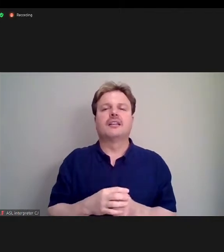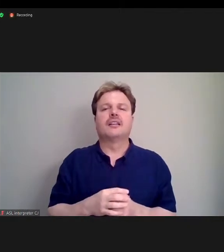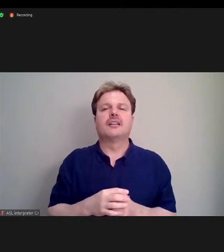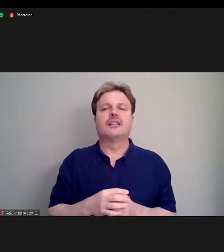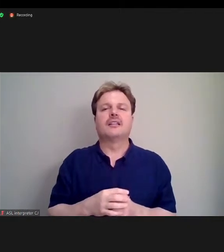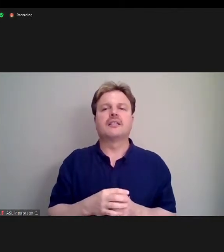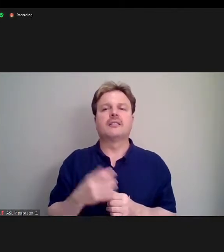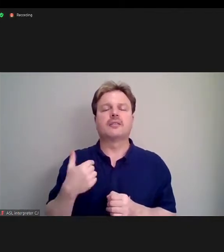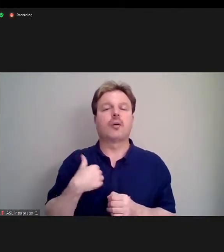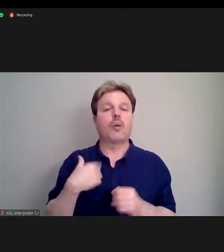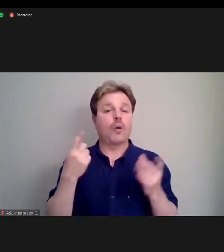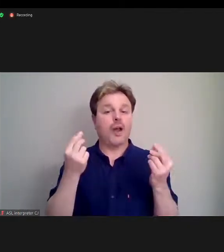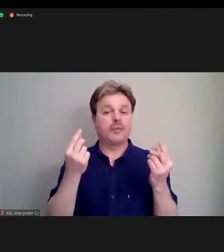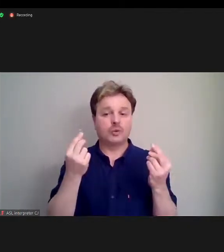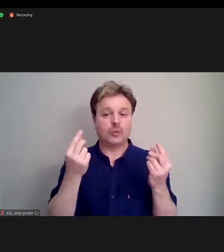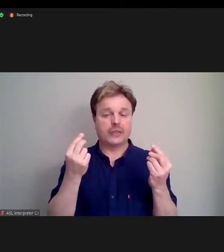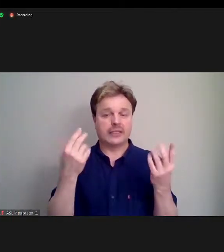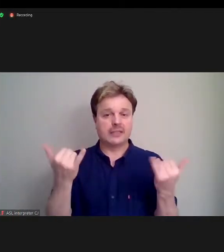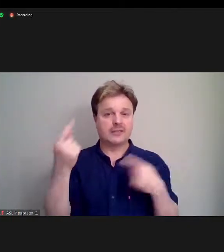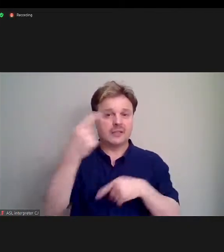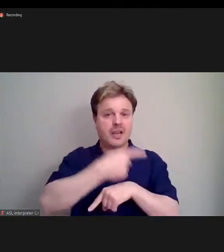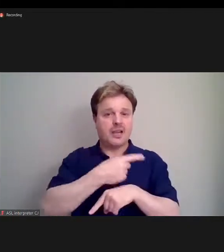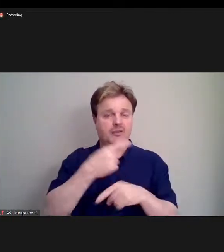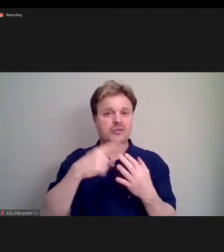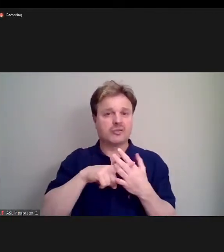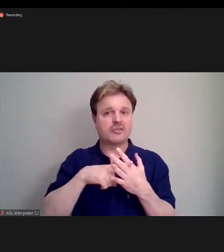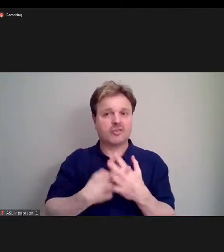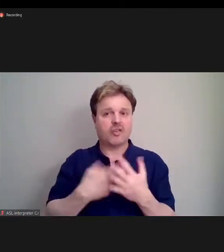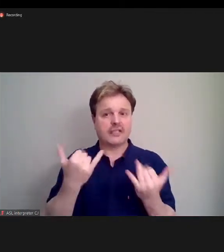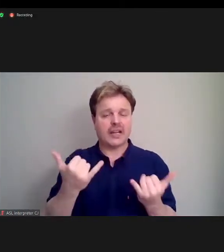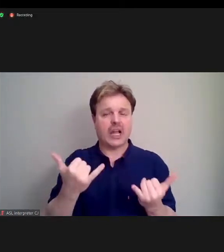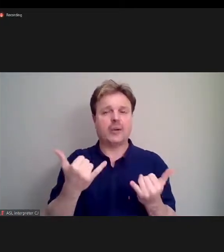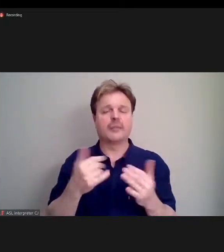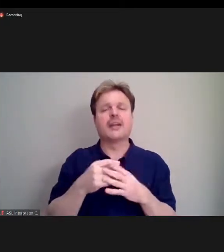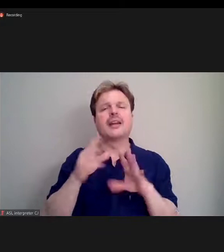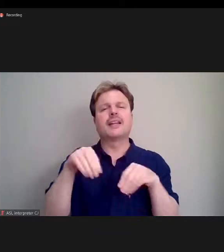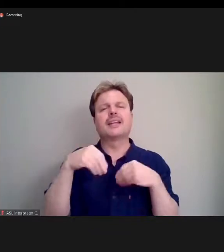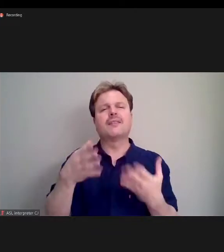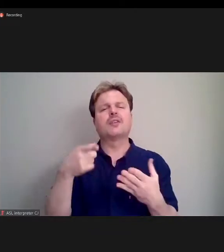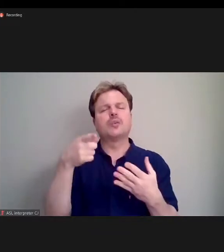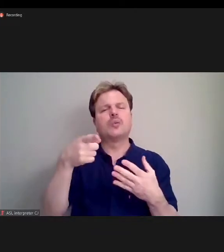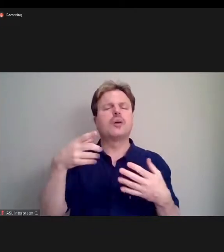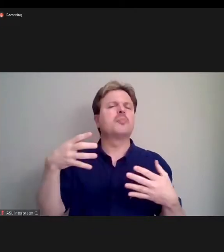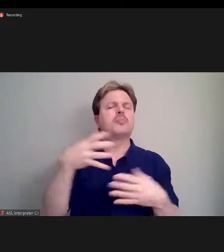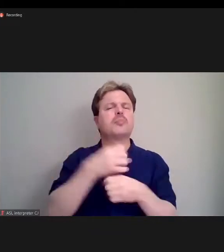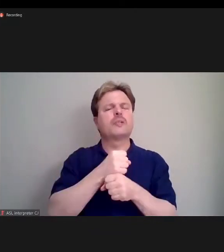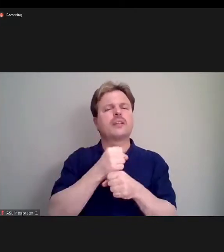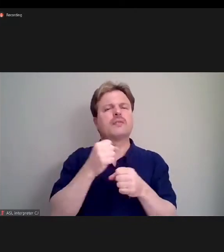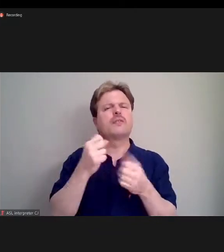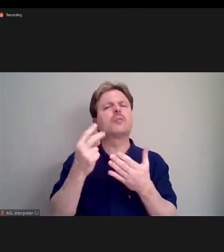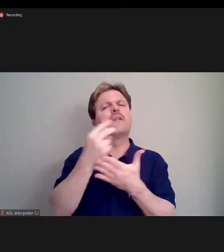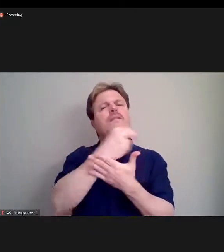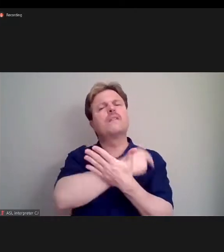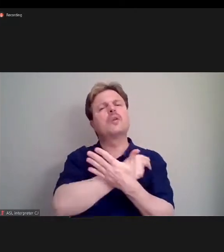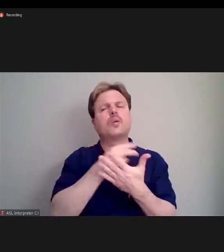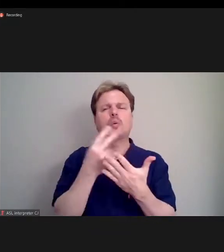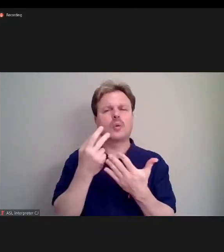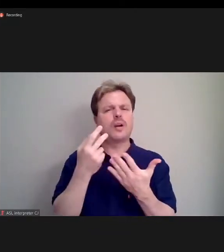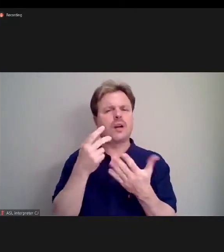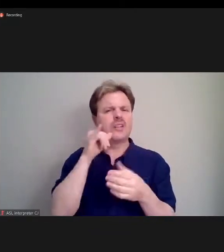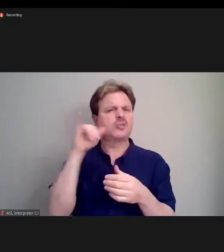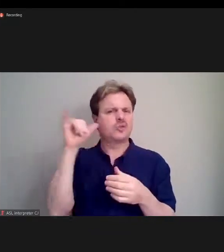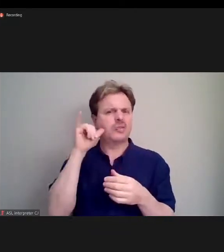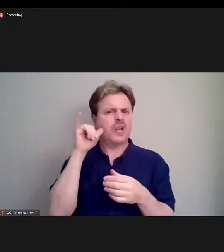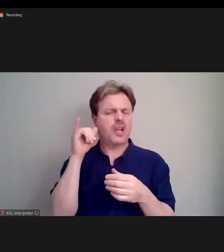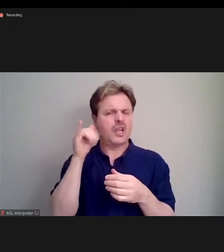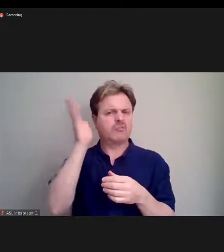I'll be doing today, just to get us started, is just kind of giving a brief review of some of the things that I was talking about